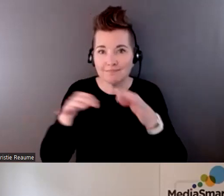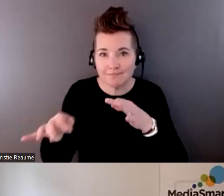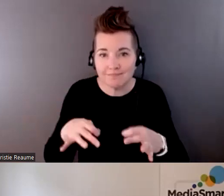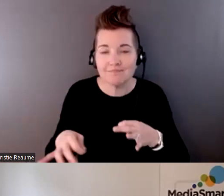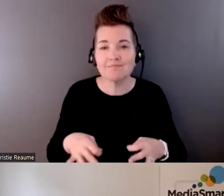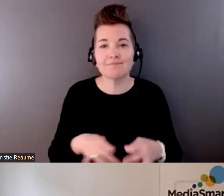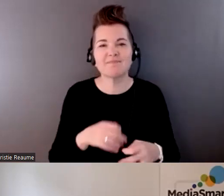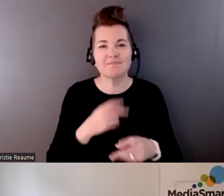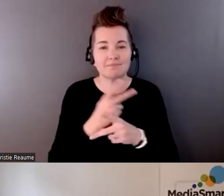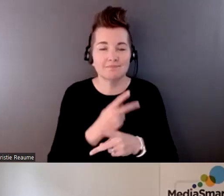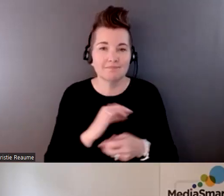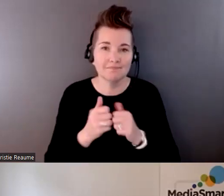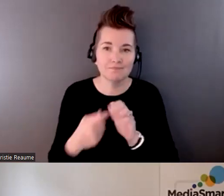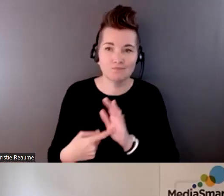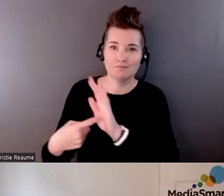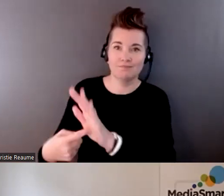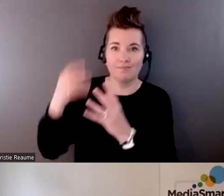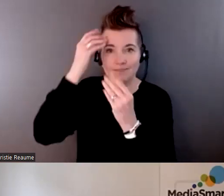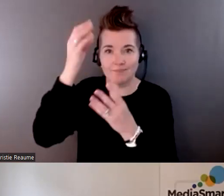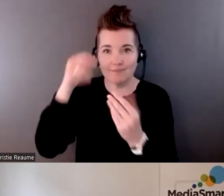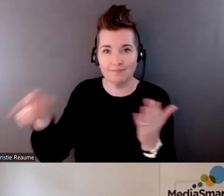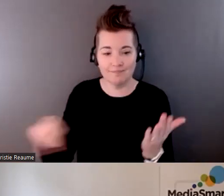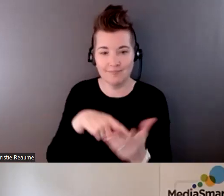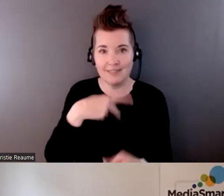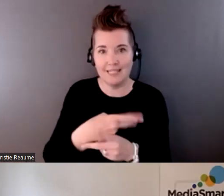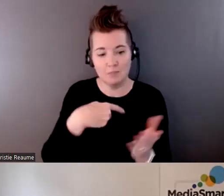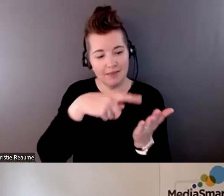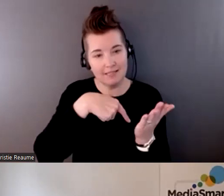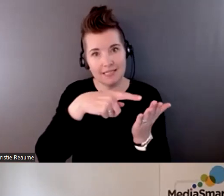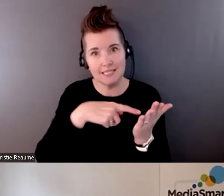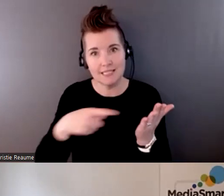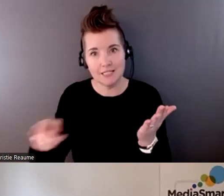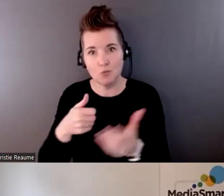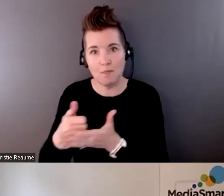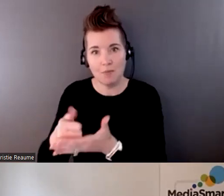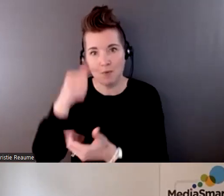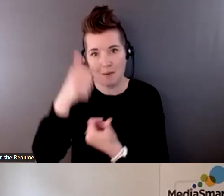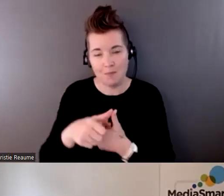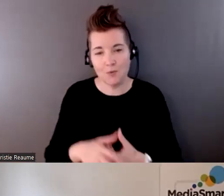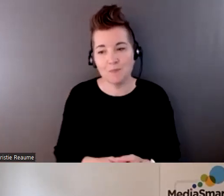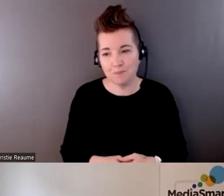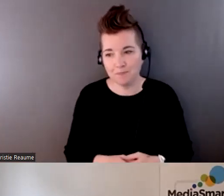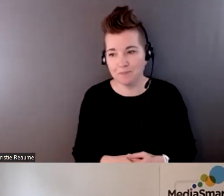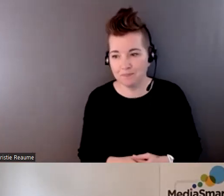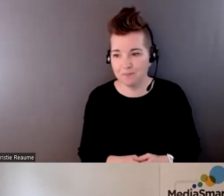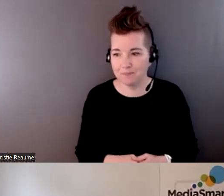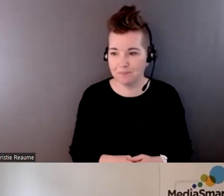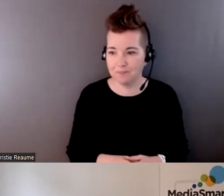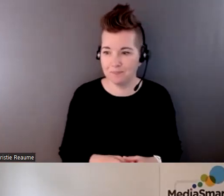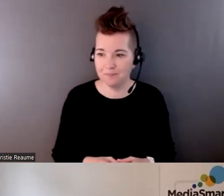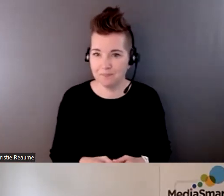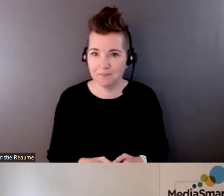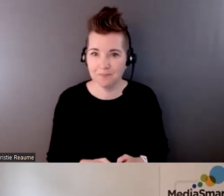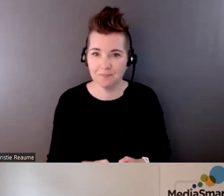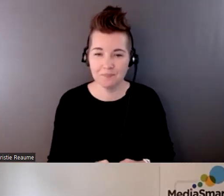have that um information to return to thank you and apparently we can add to the list